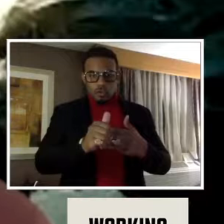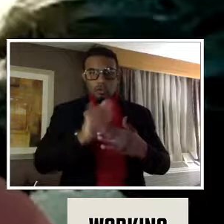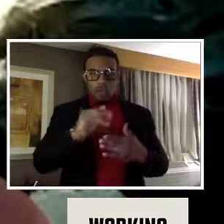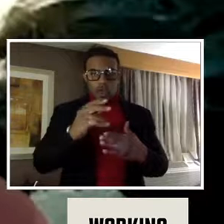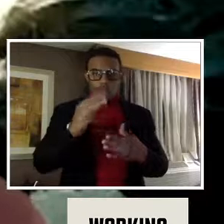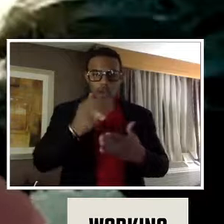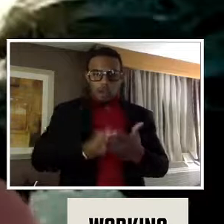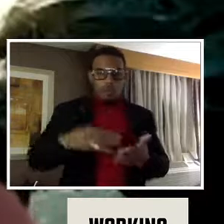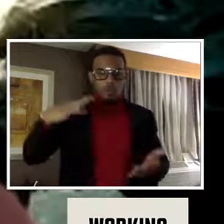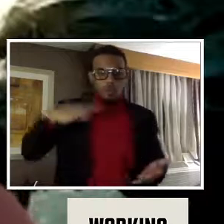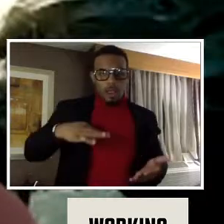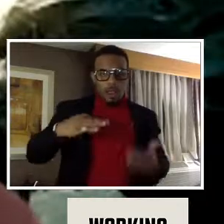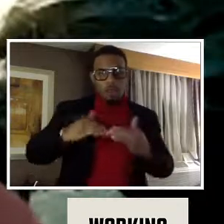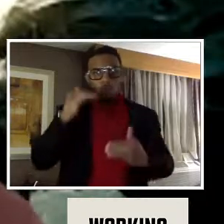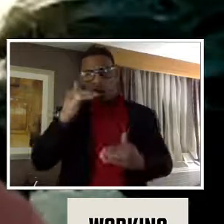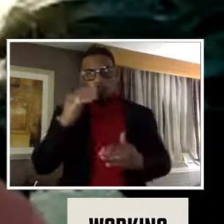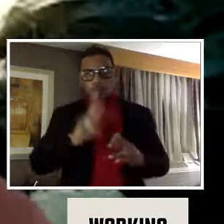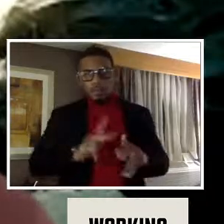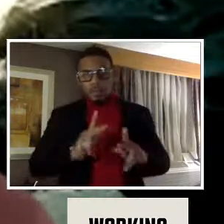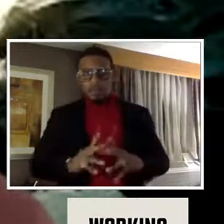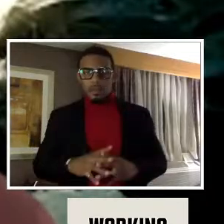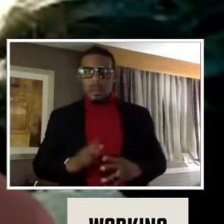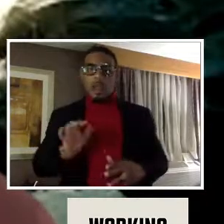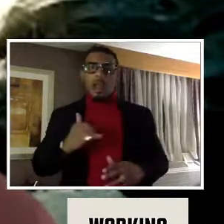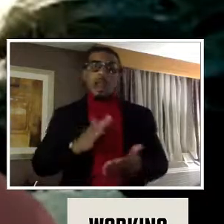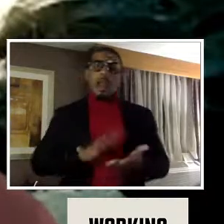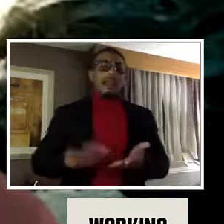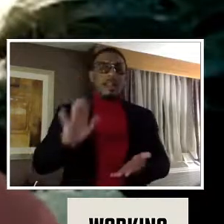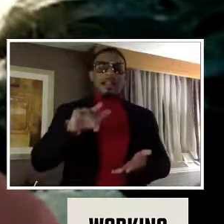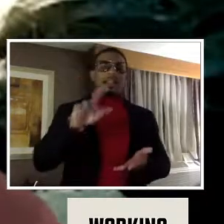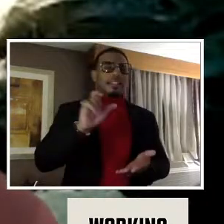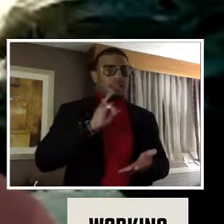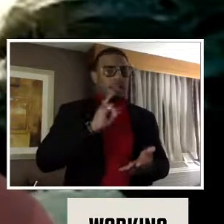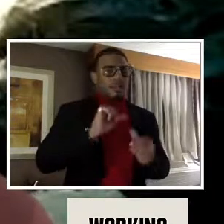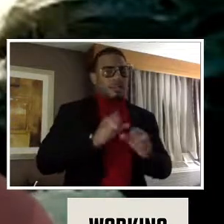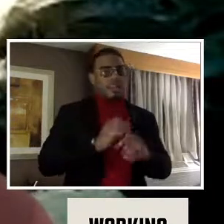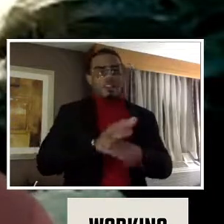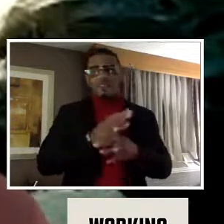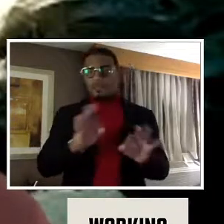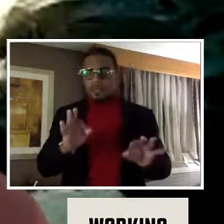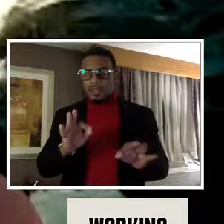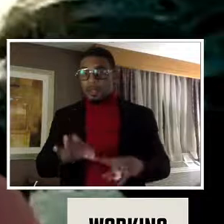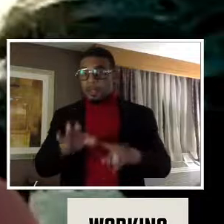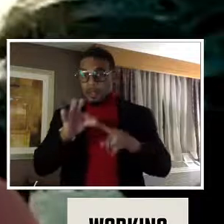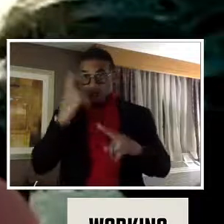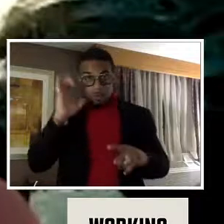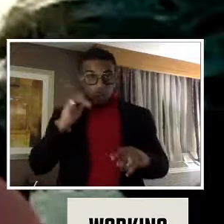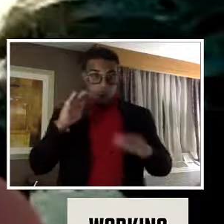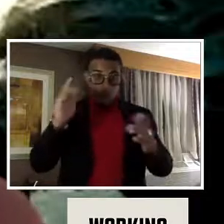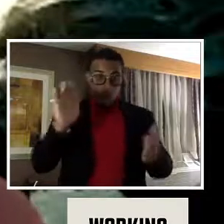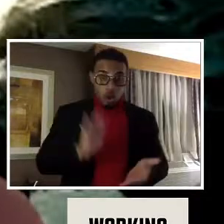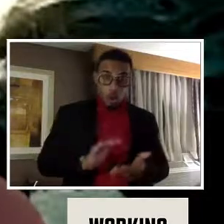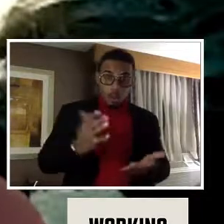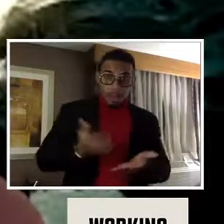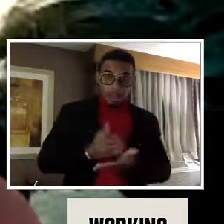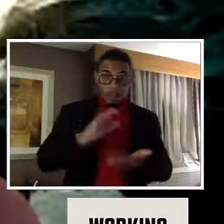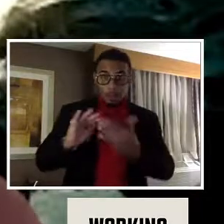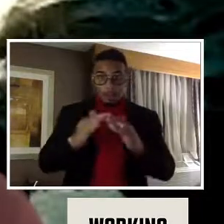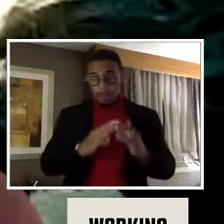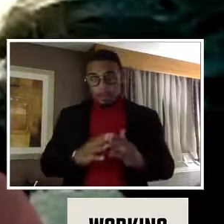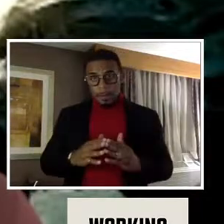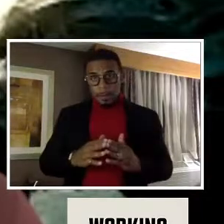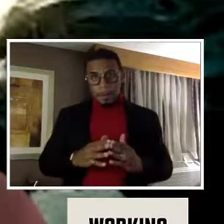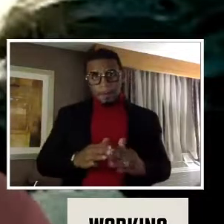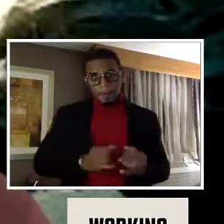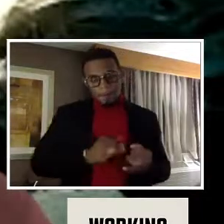by profit over people. So our colleges need to be made free, particularly for our low-income communities.